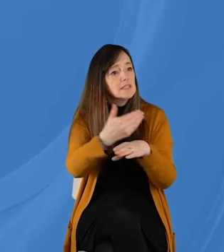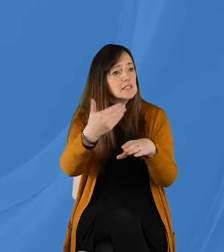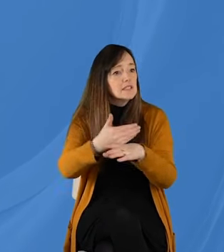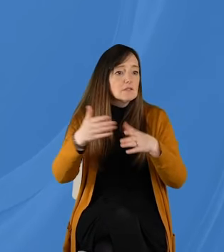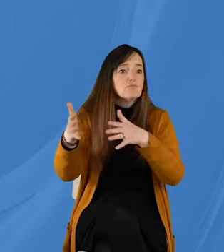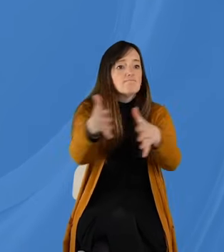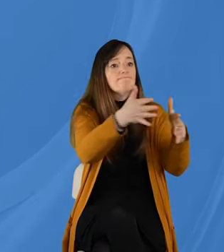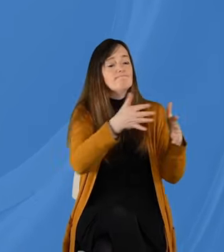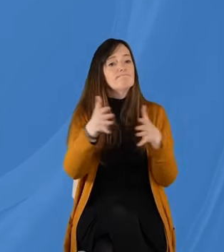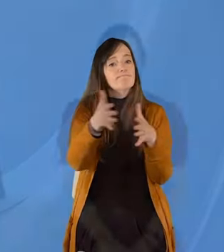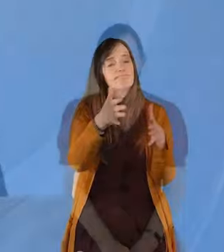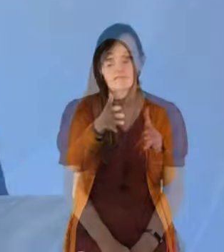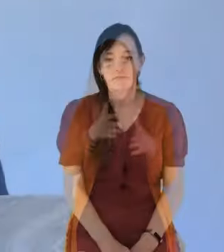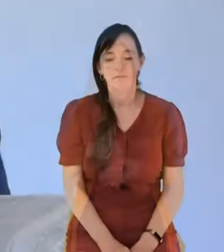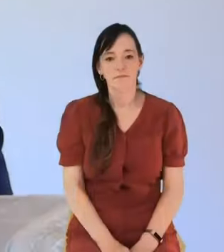word.